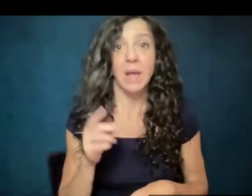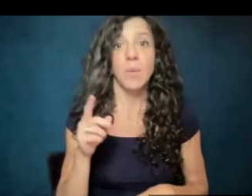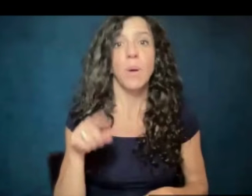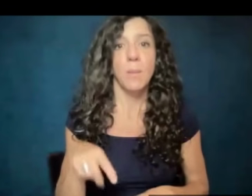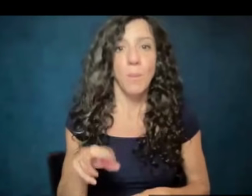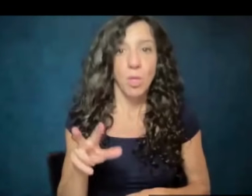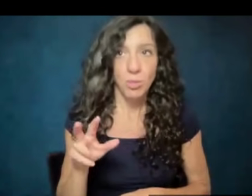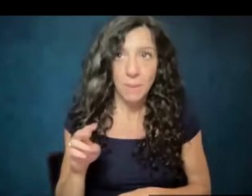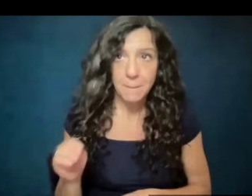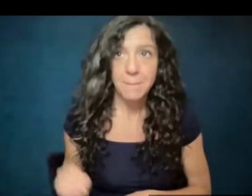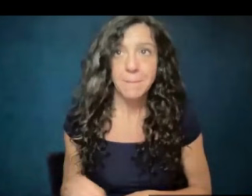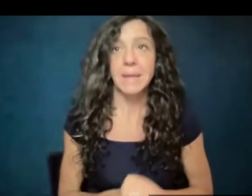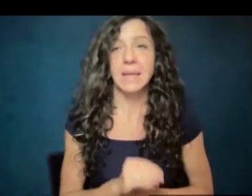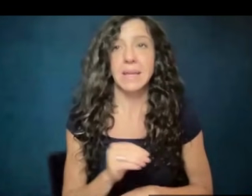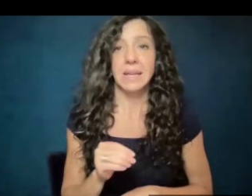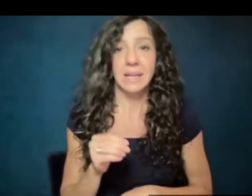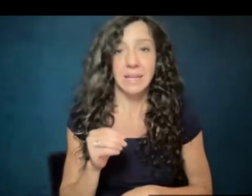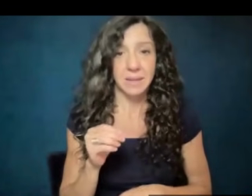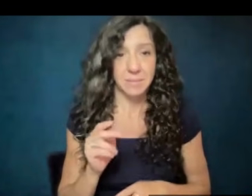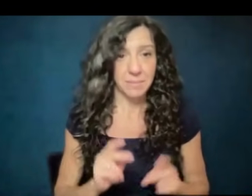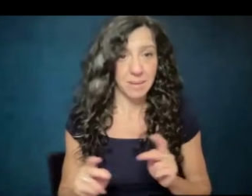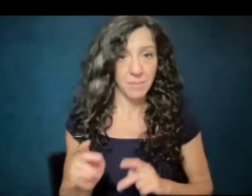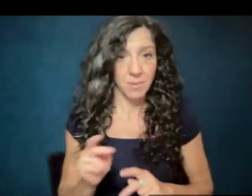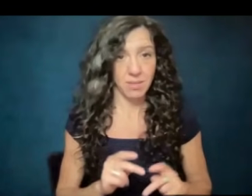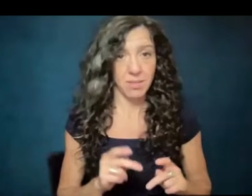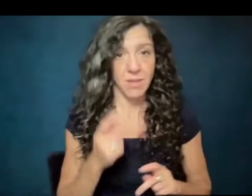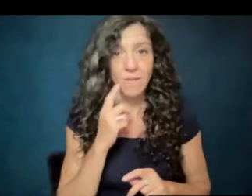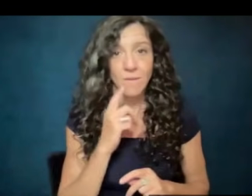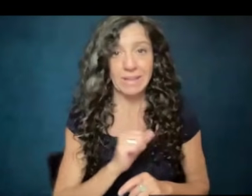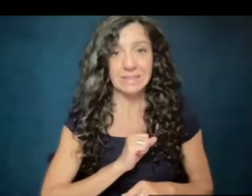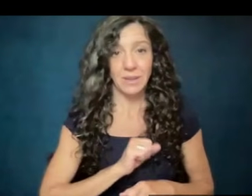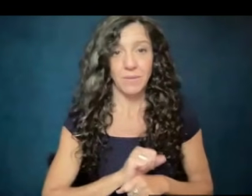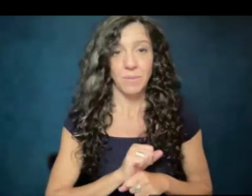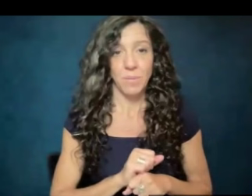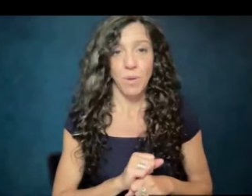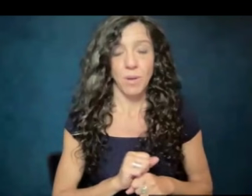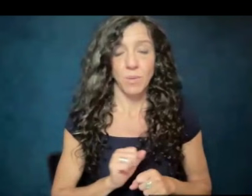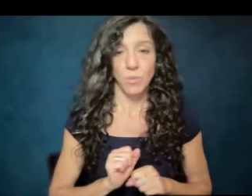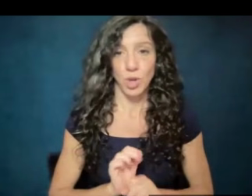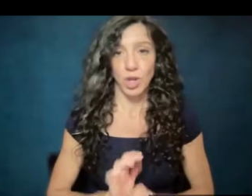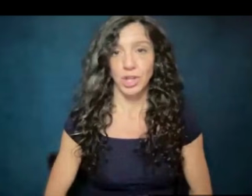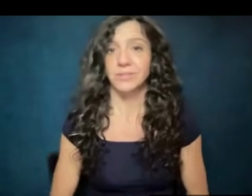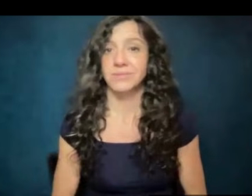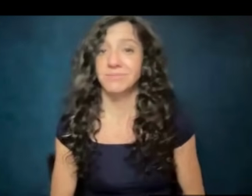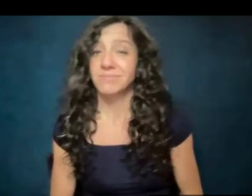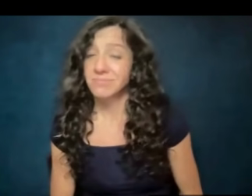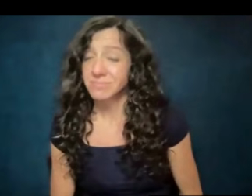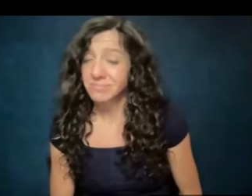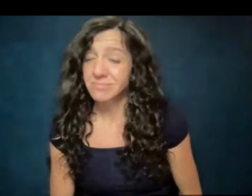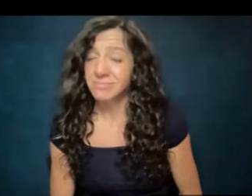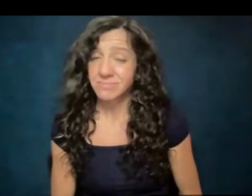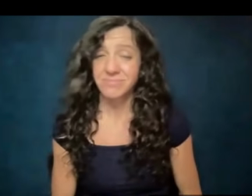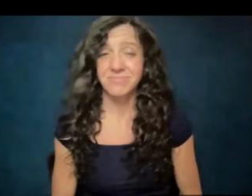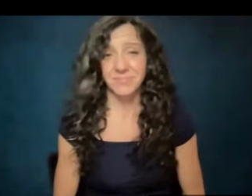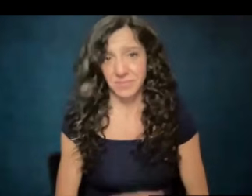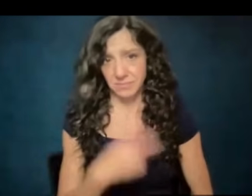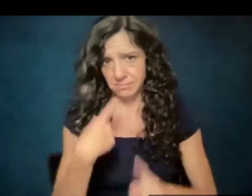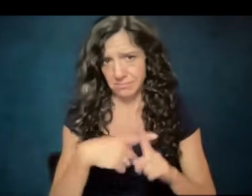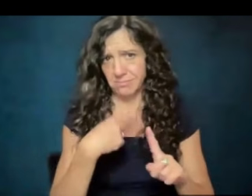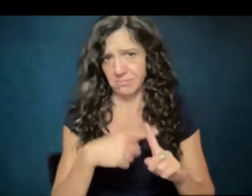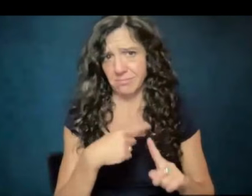1.3 million people for self-employed workers. That's a good